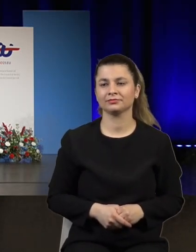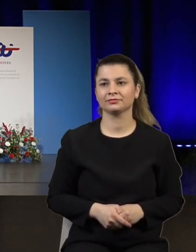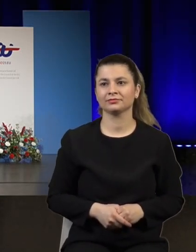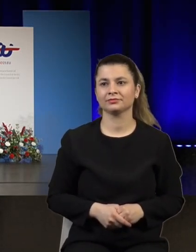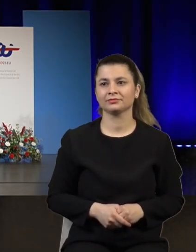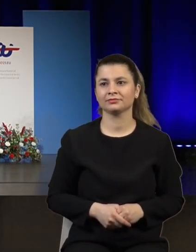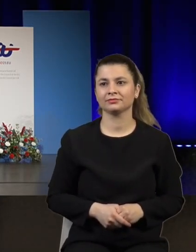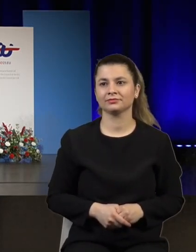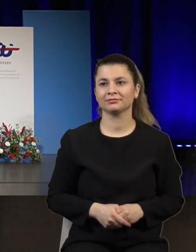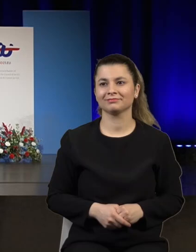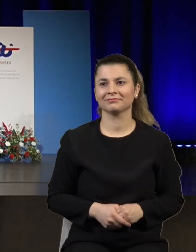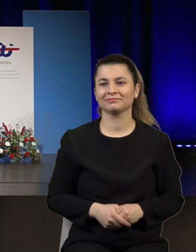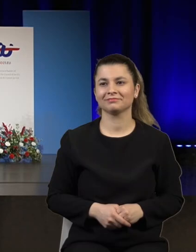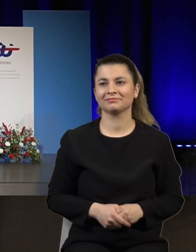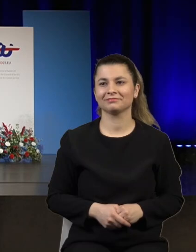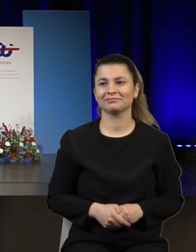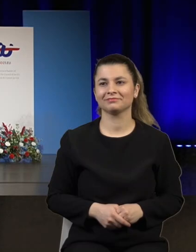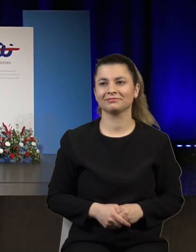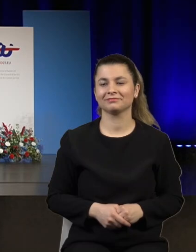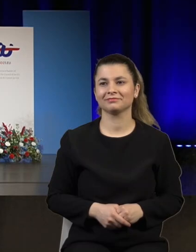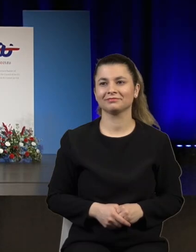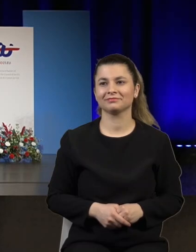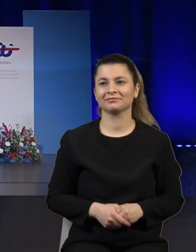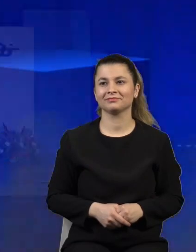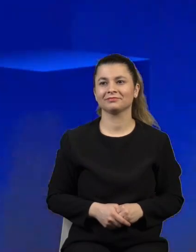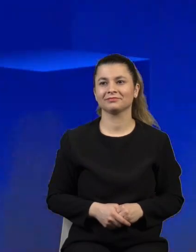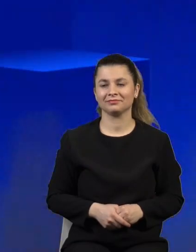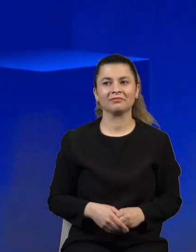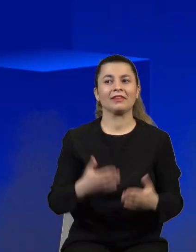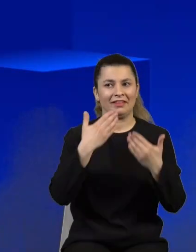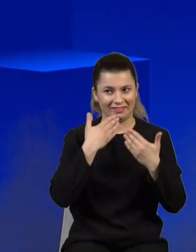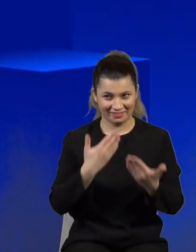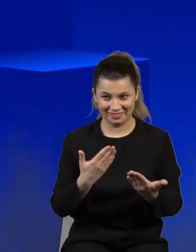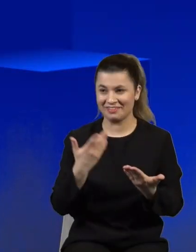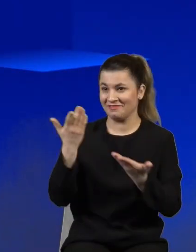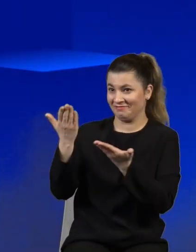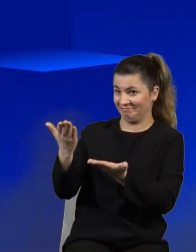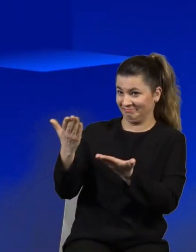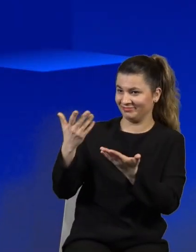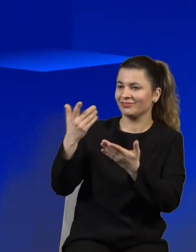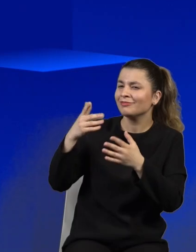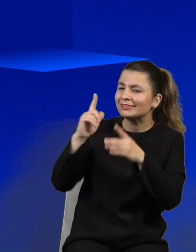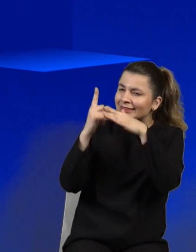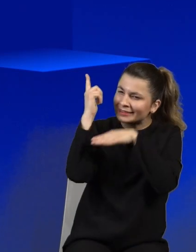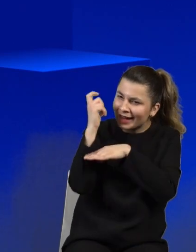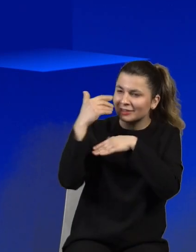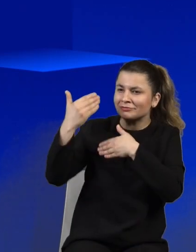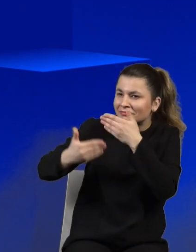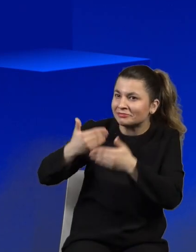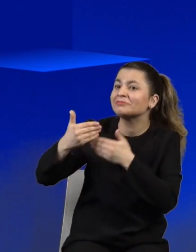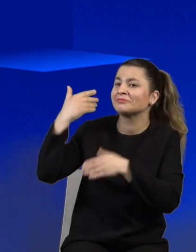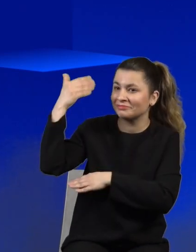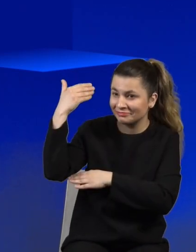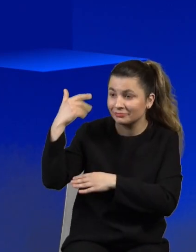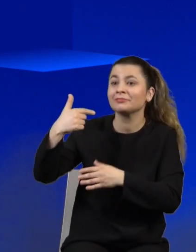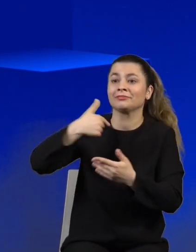Thank you very much for this introduction, and I would like to first say that I am honored to take part